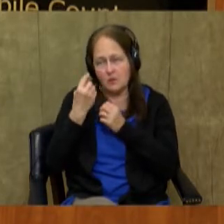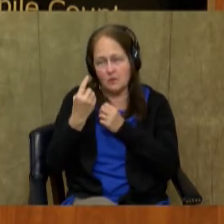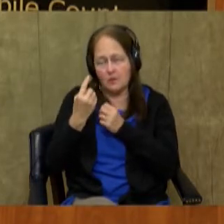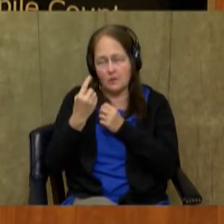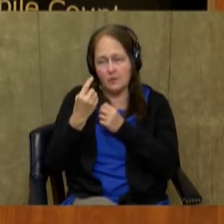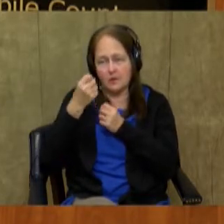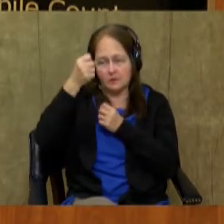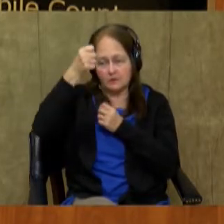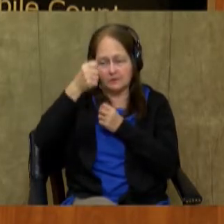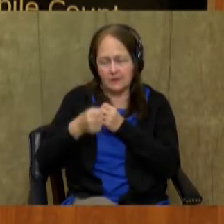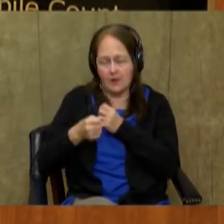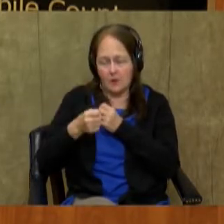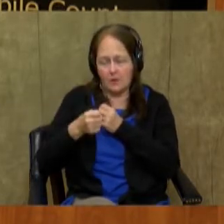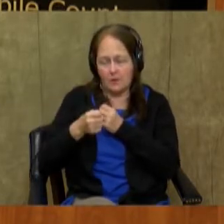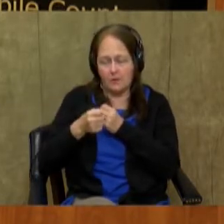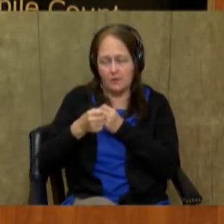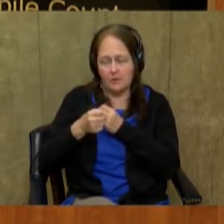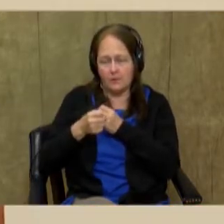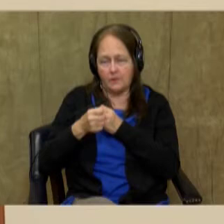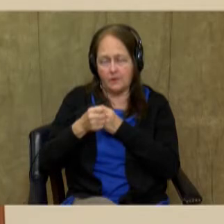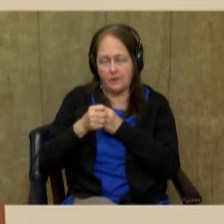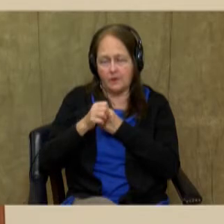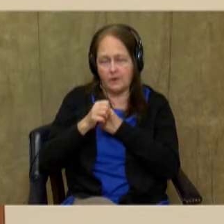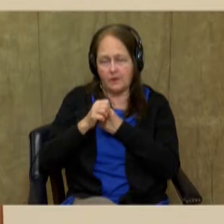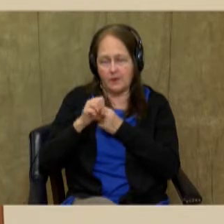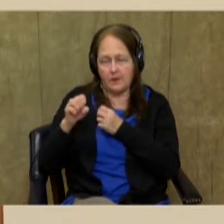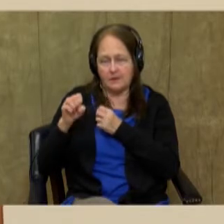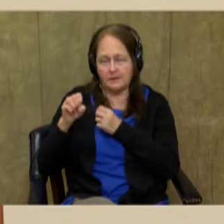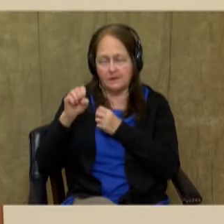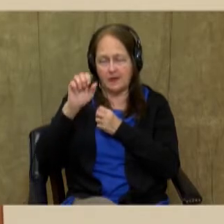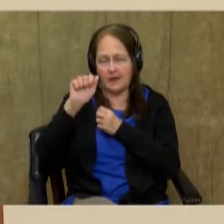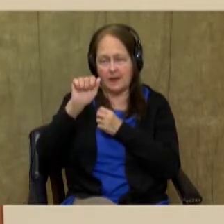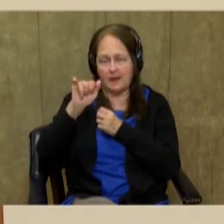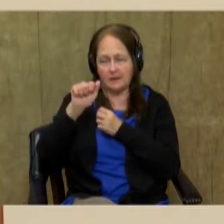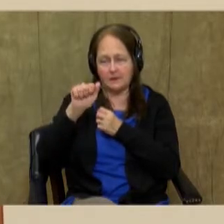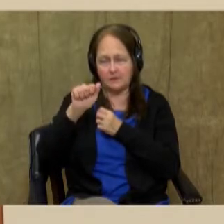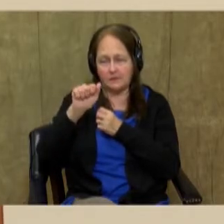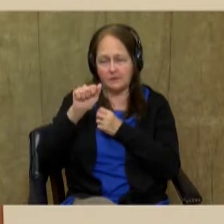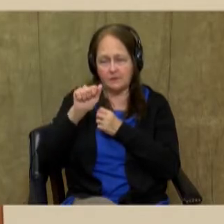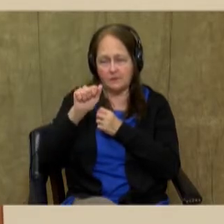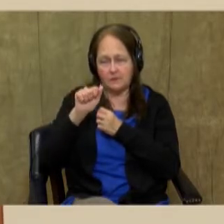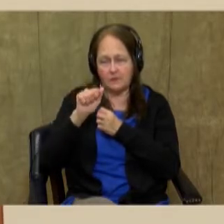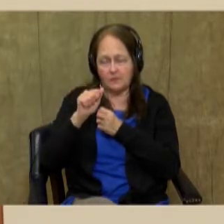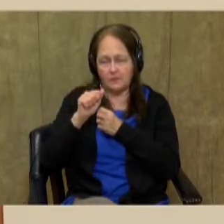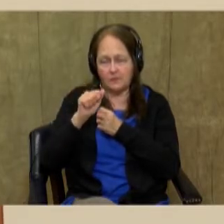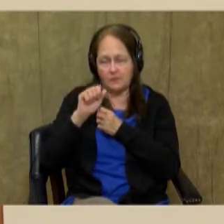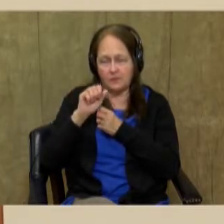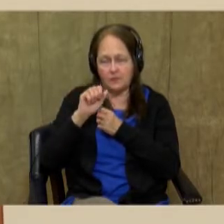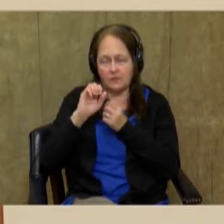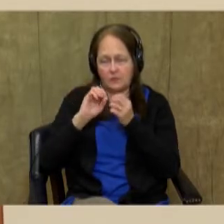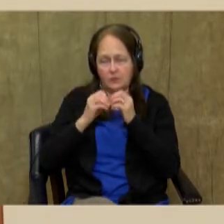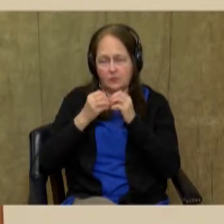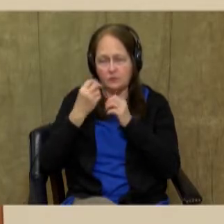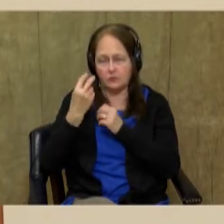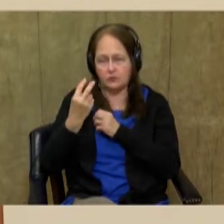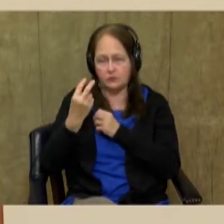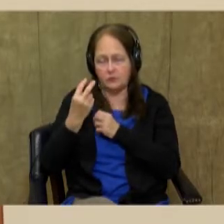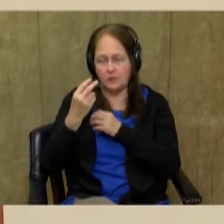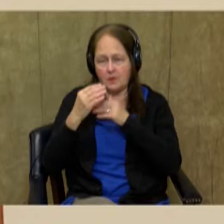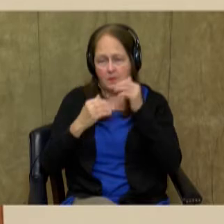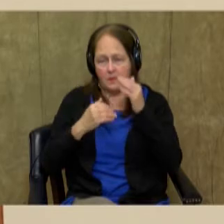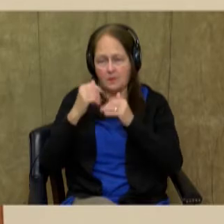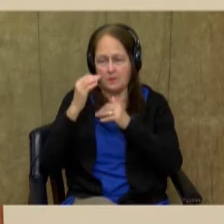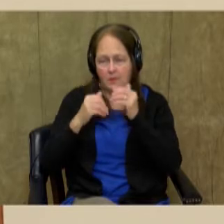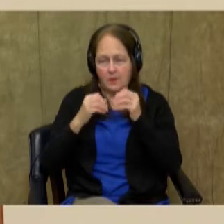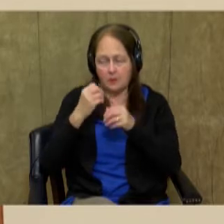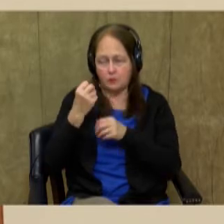in Southeast Asia. So that should give you a hint as to where we'll be today. Clue number two, it was built in